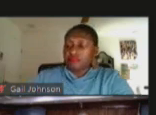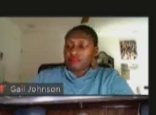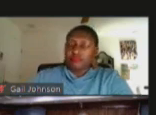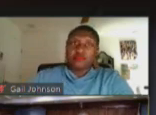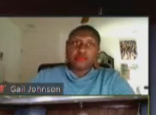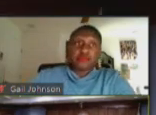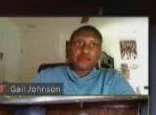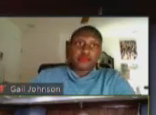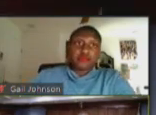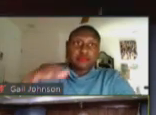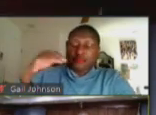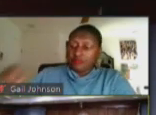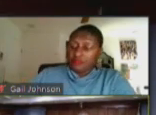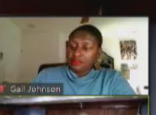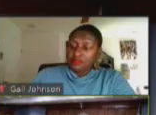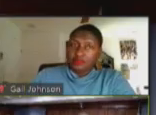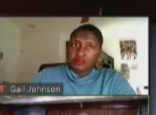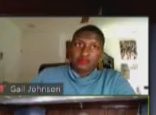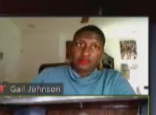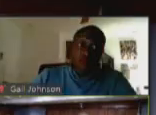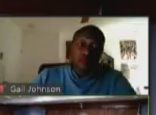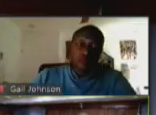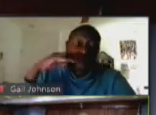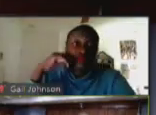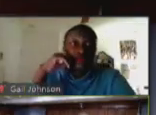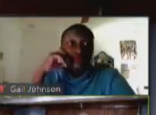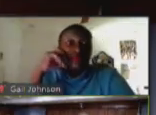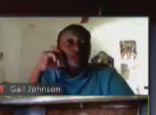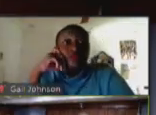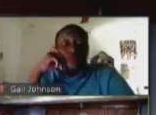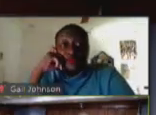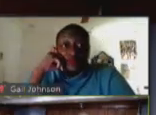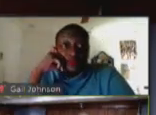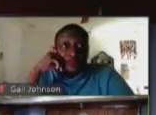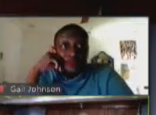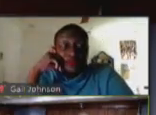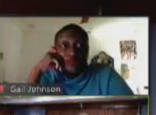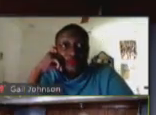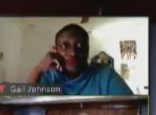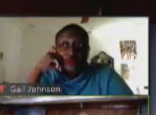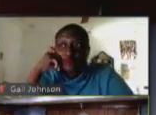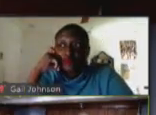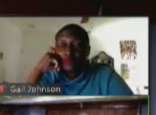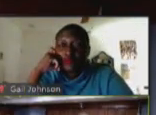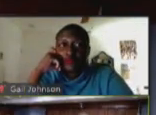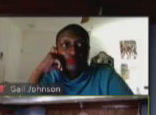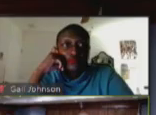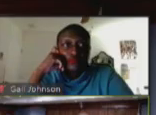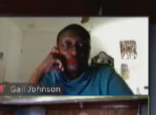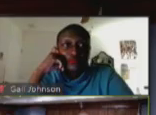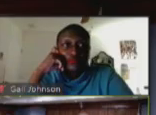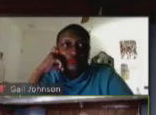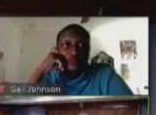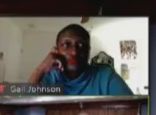Aye. Mayor Poe? Aye, that motion passes unanimously. All right, Madam Clerk, I believe we're now at commission comment. Commissioner